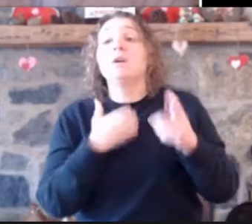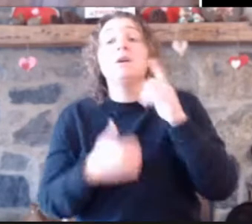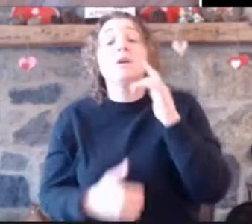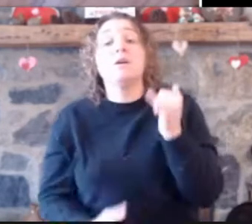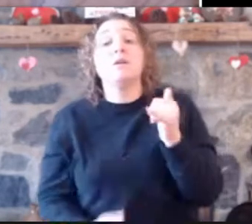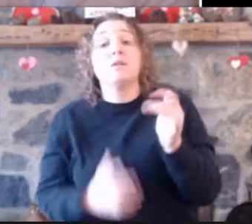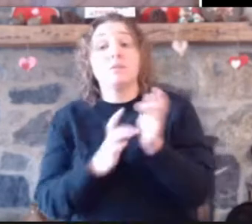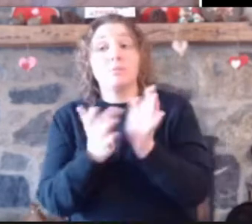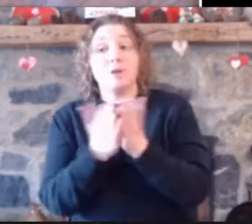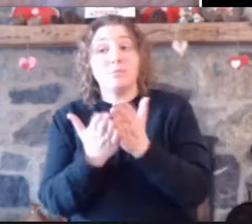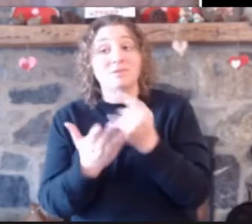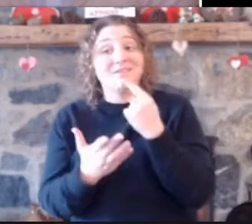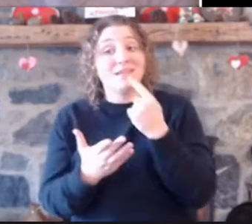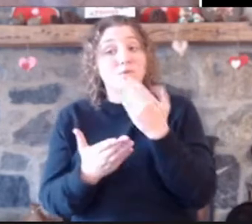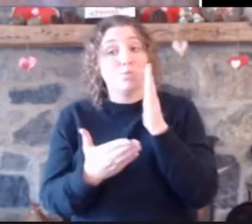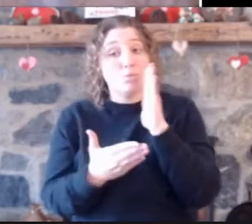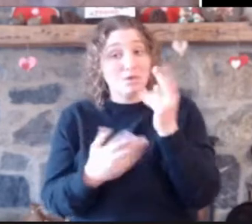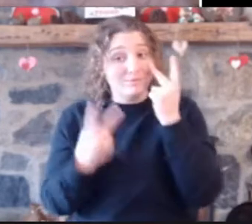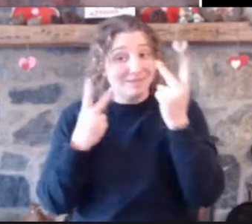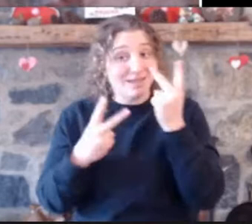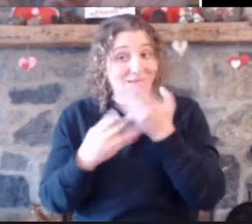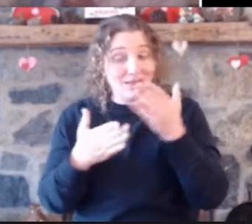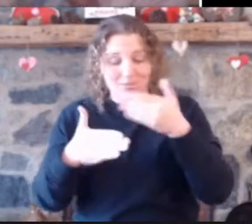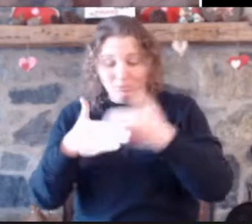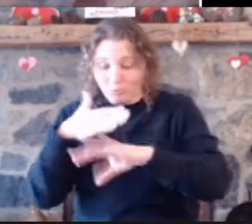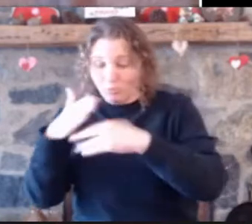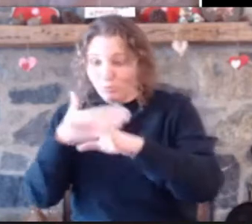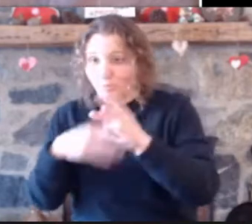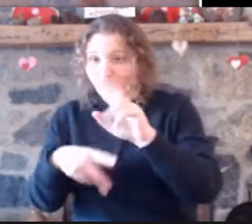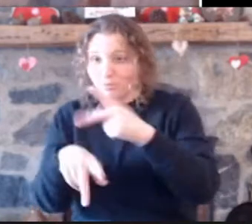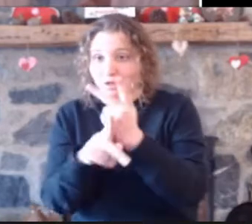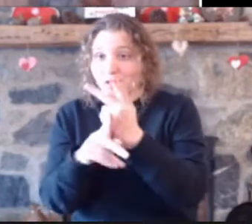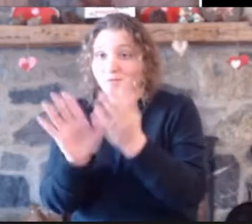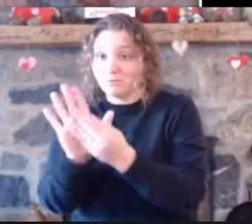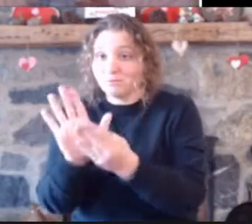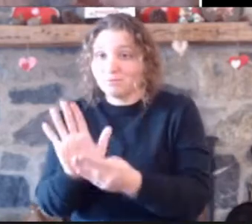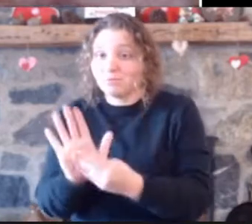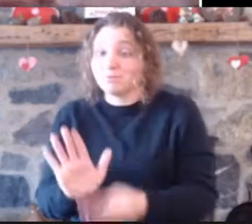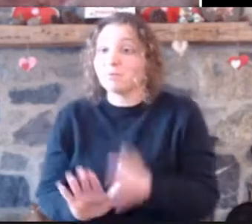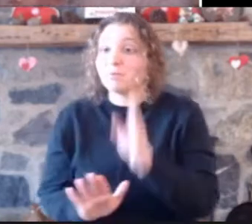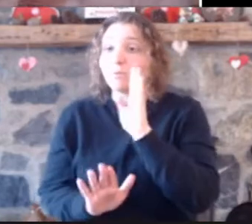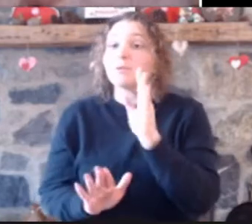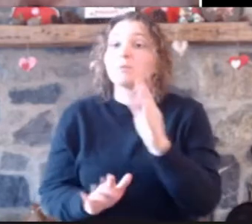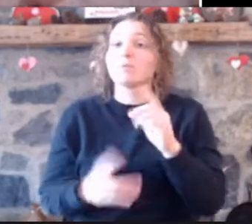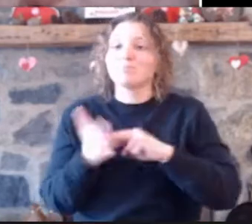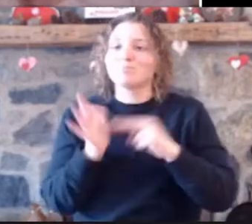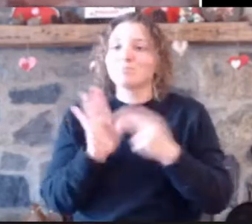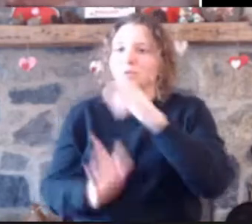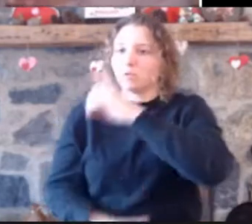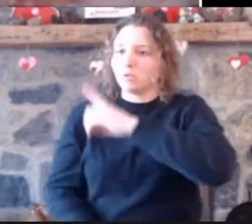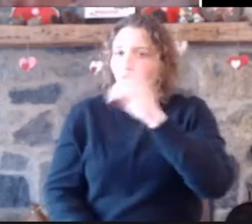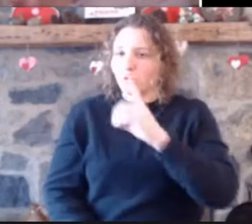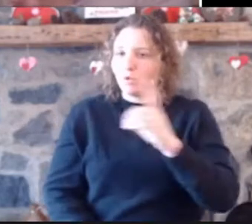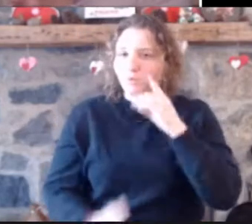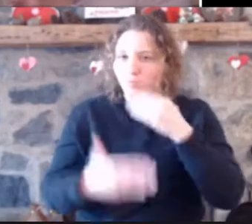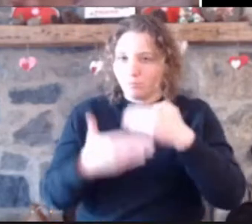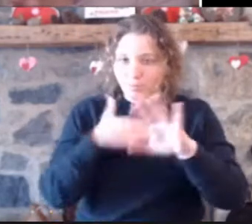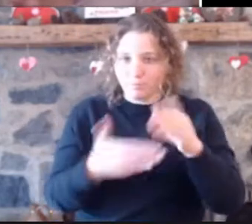you will find things reproducing after their own kind. So again, when you have a dolphin, it gives birth to a dolphin.